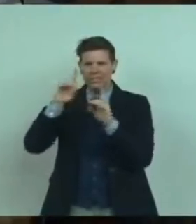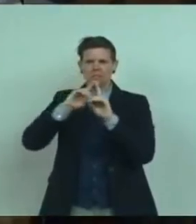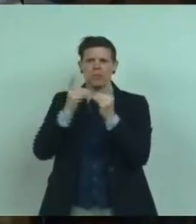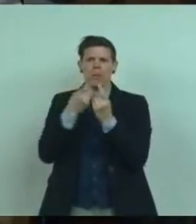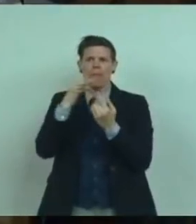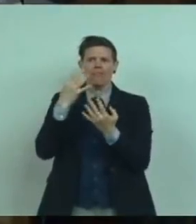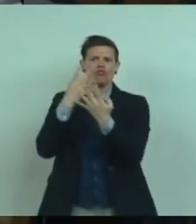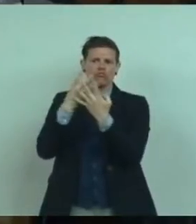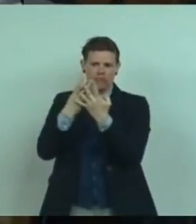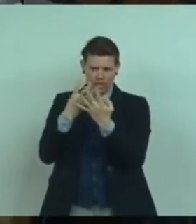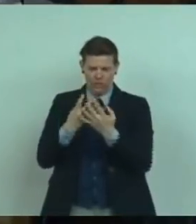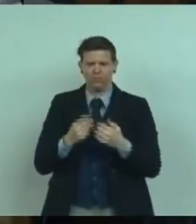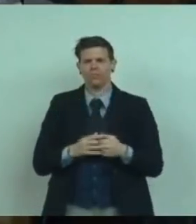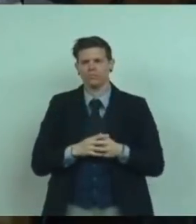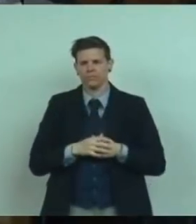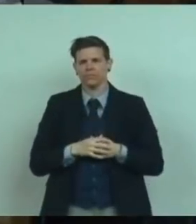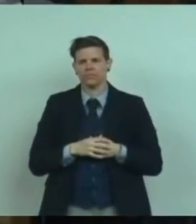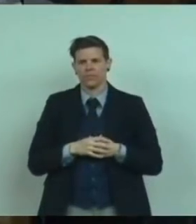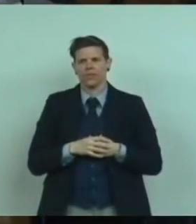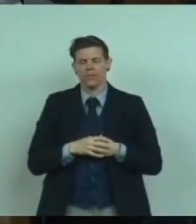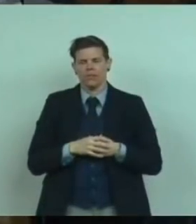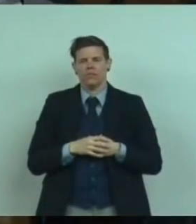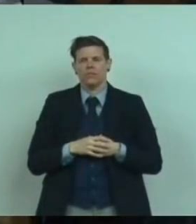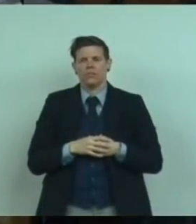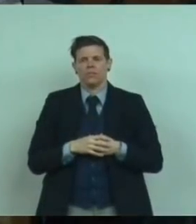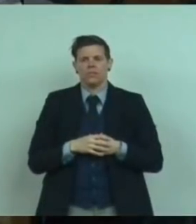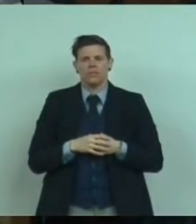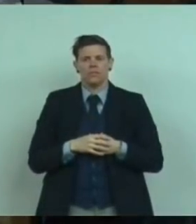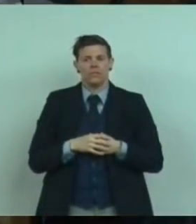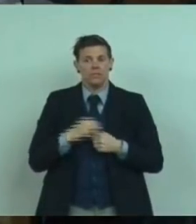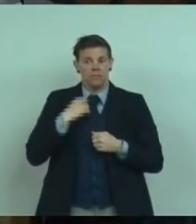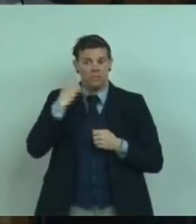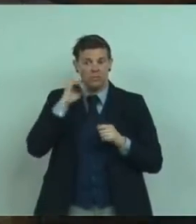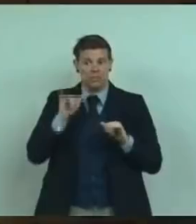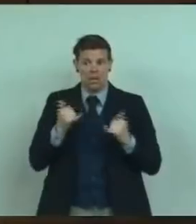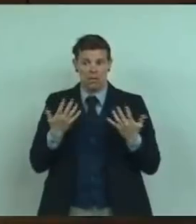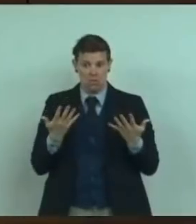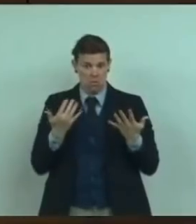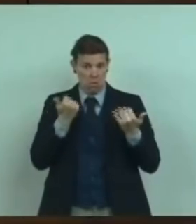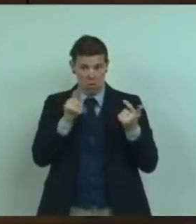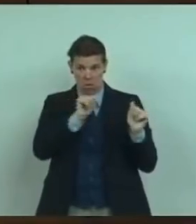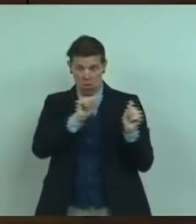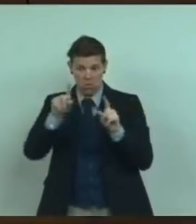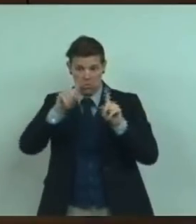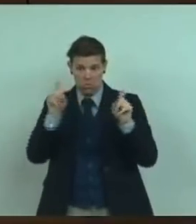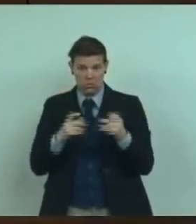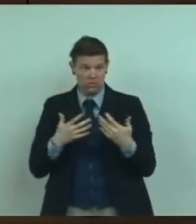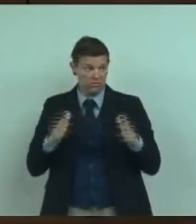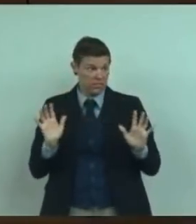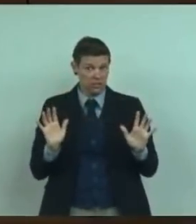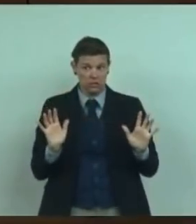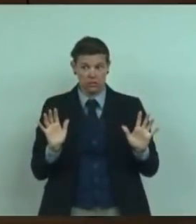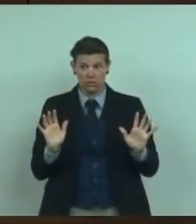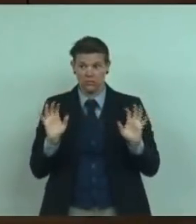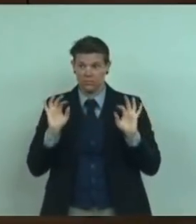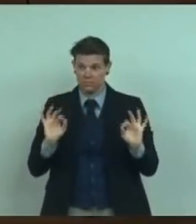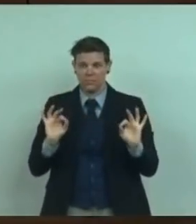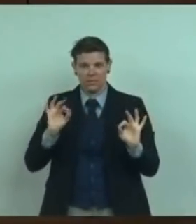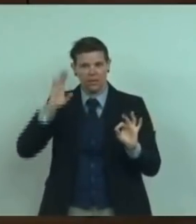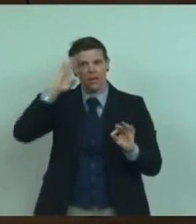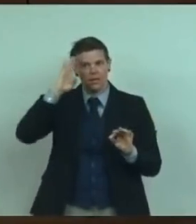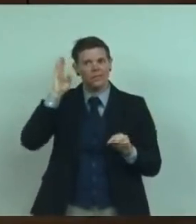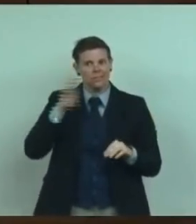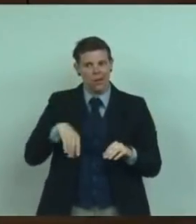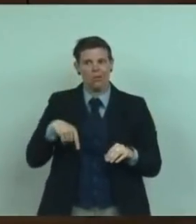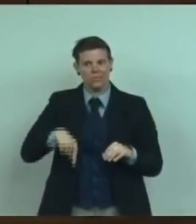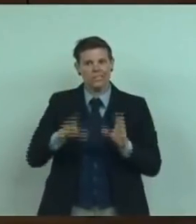All right, I think that are all the questions for the day. I know that it's an incredible length of time we